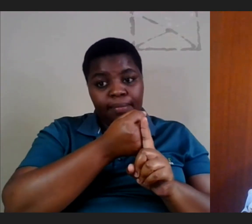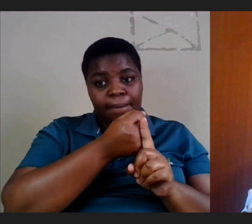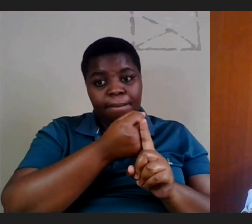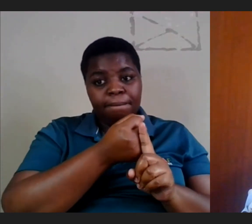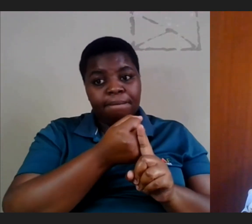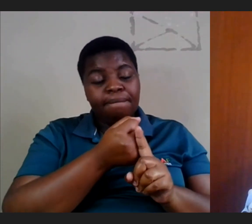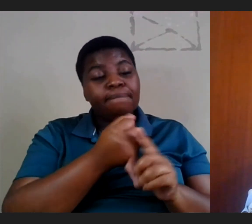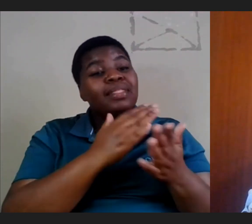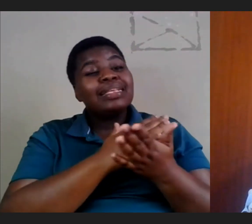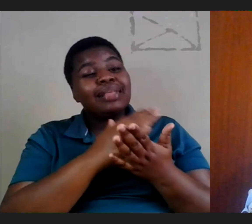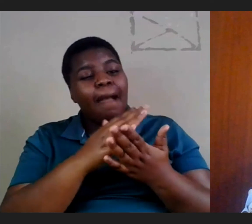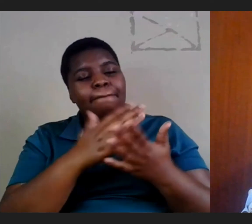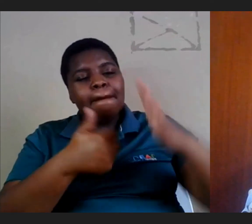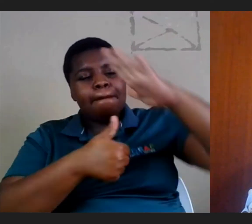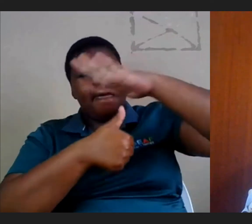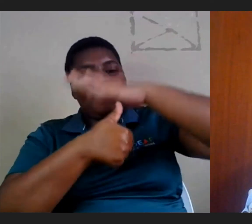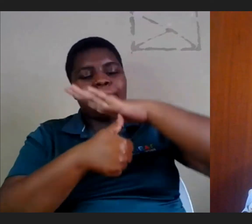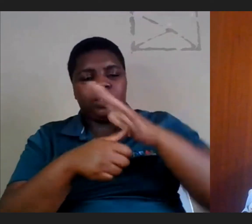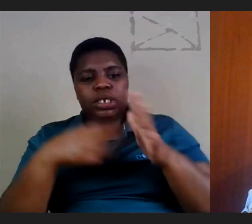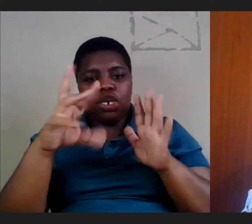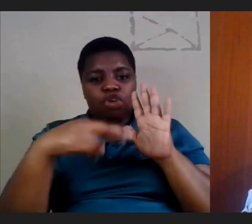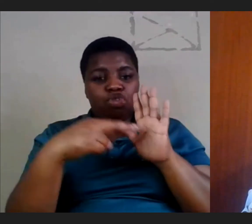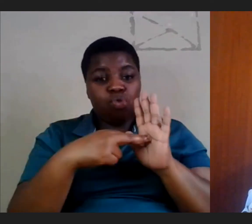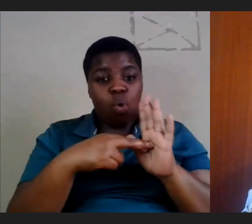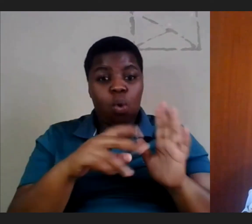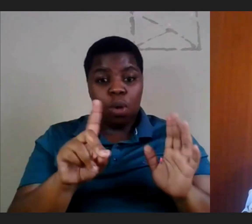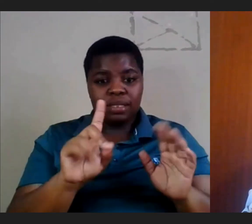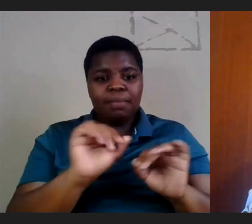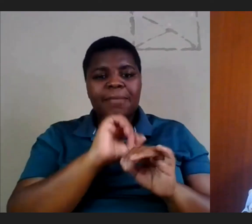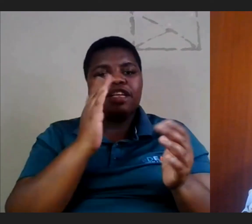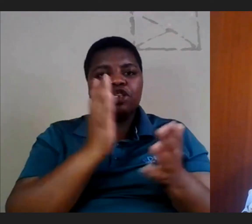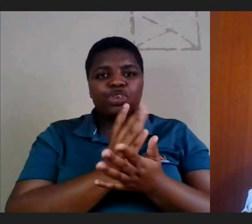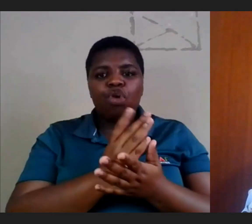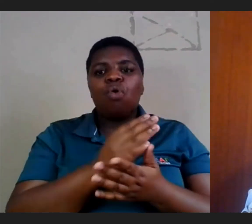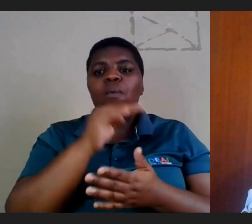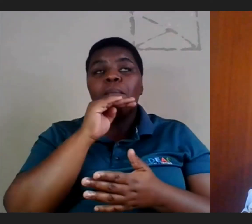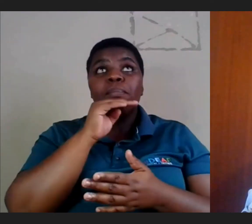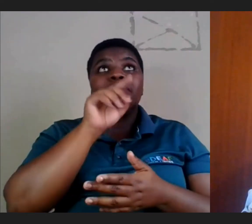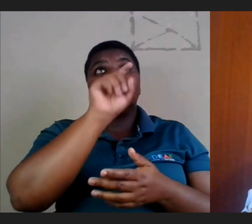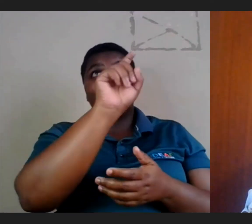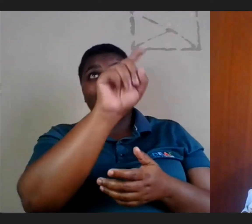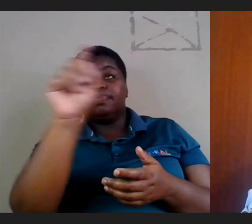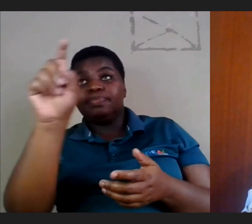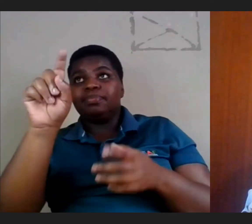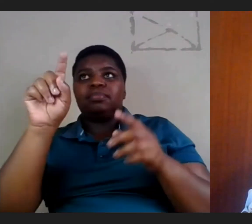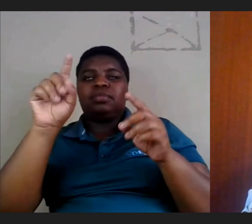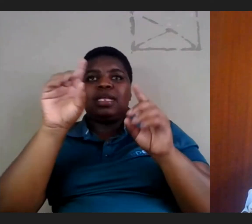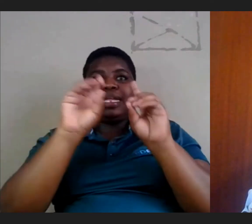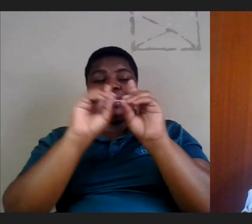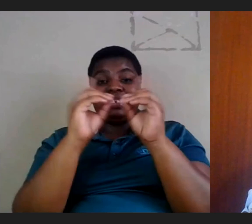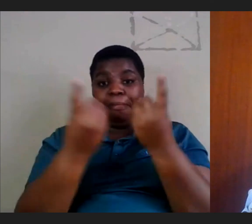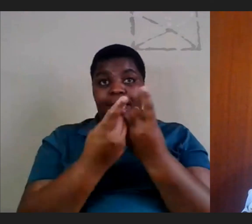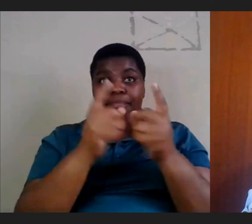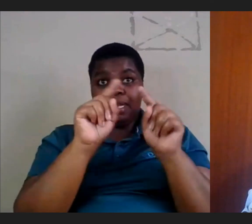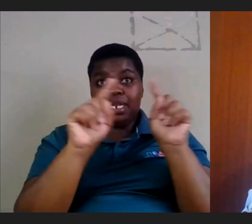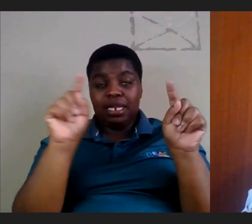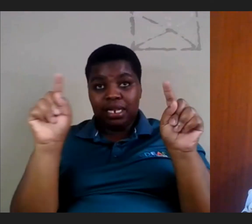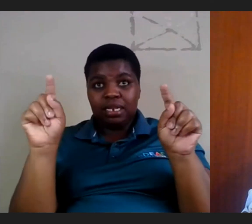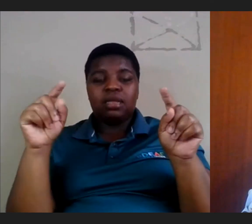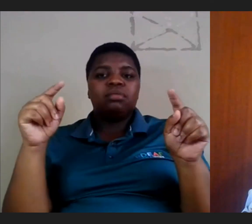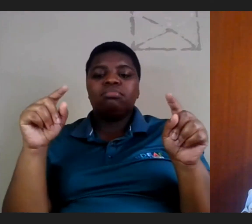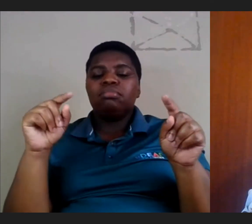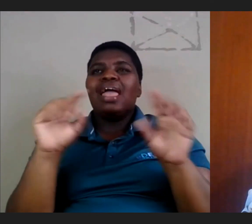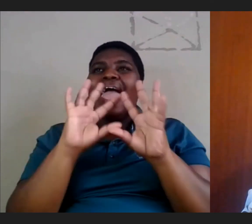our key roles is to try and ensure that the various indicators outlined in the white